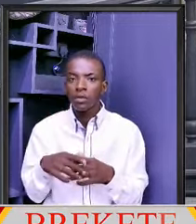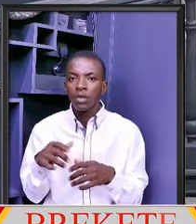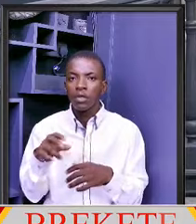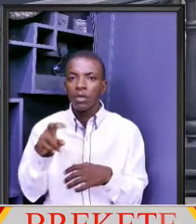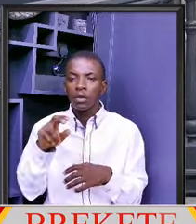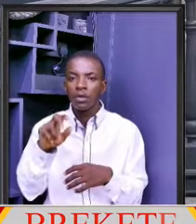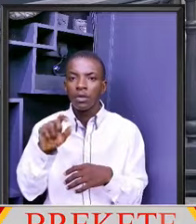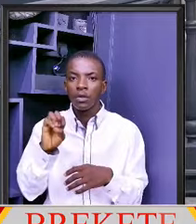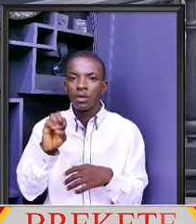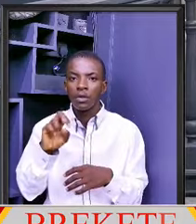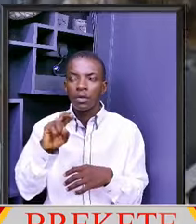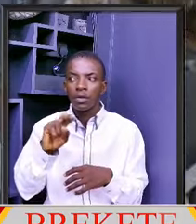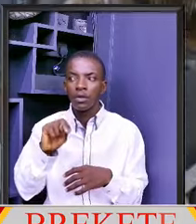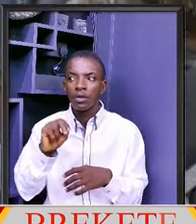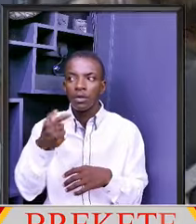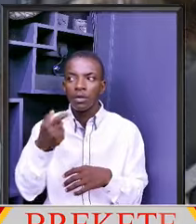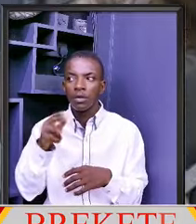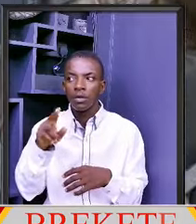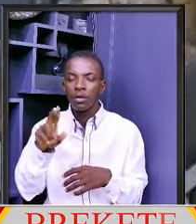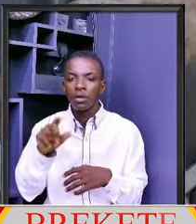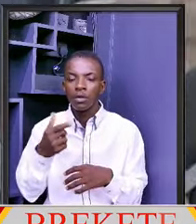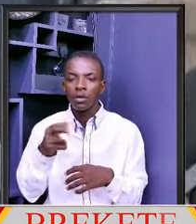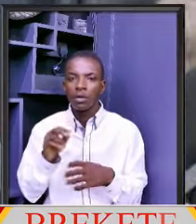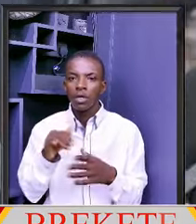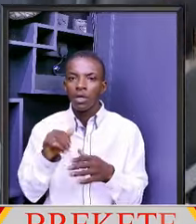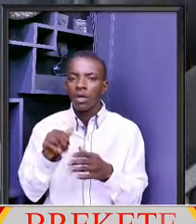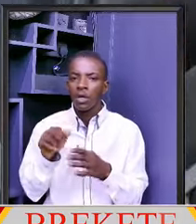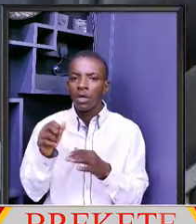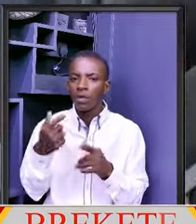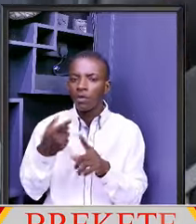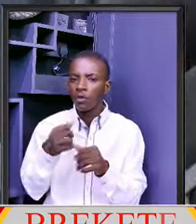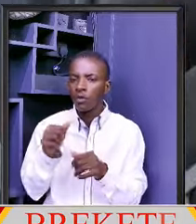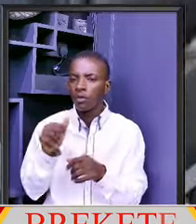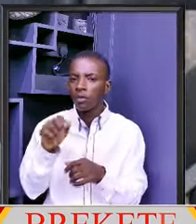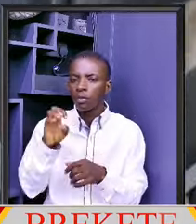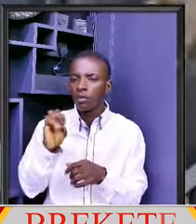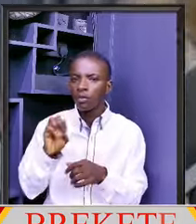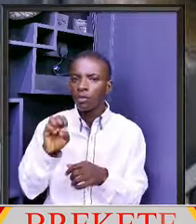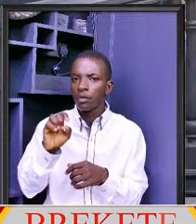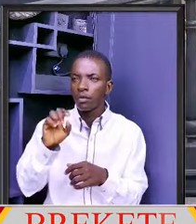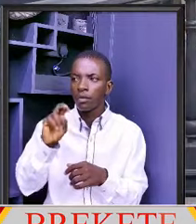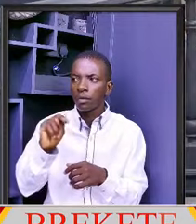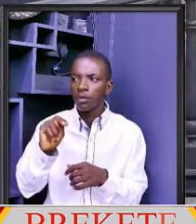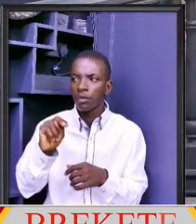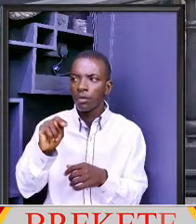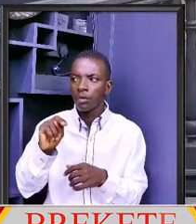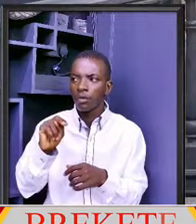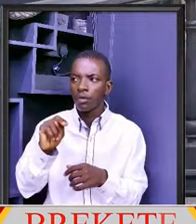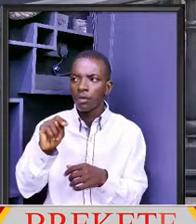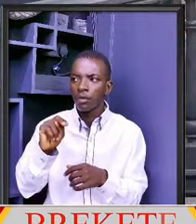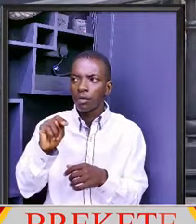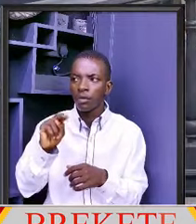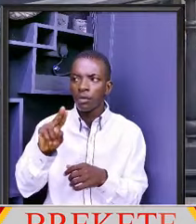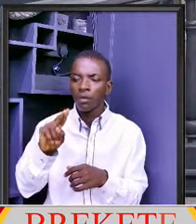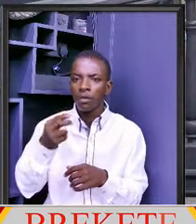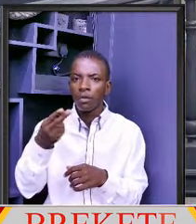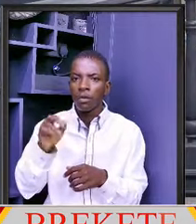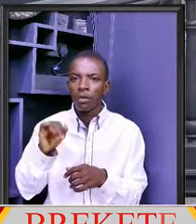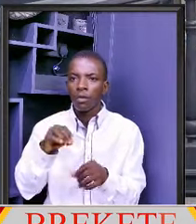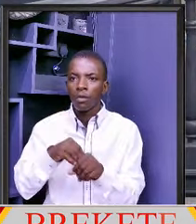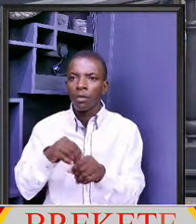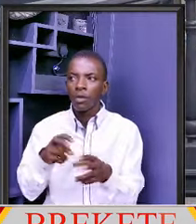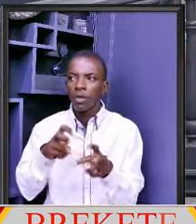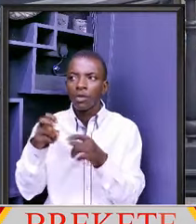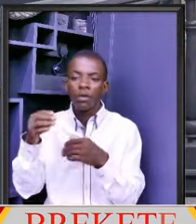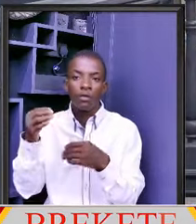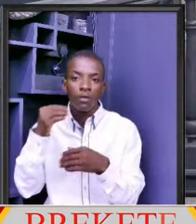Enugu people would now go send message. That, yes. Uh-huh. If anybody who is from Enugu who believe in Enugu, not Enugu in Abuja. Enugu that